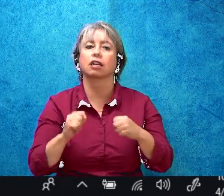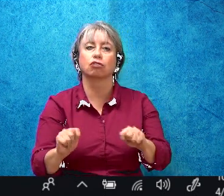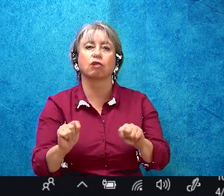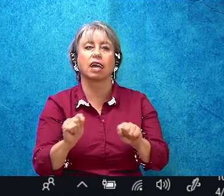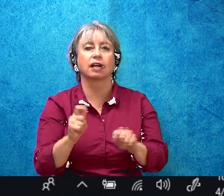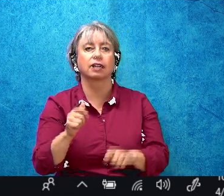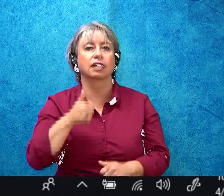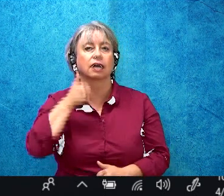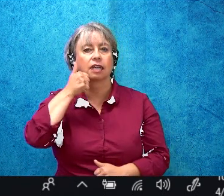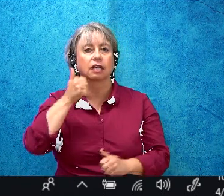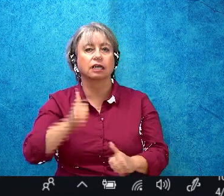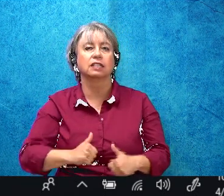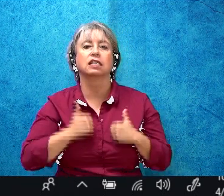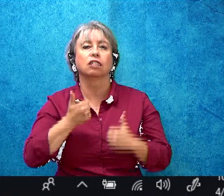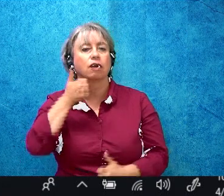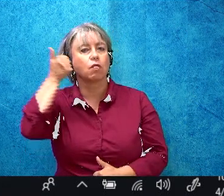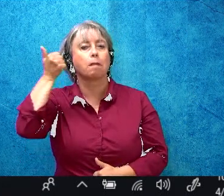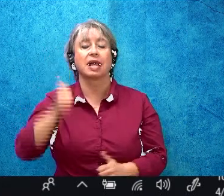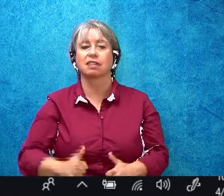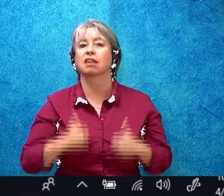life.